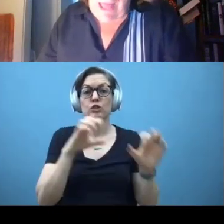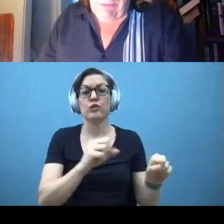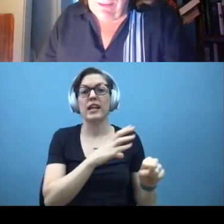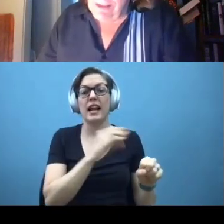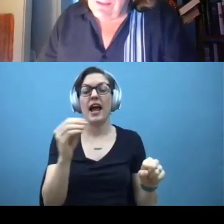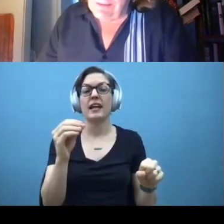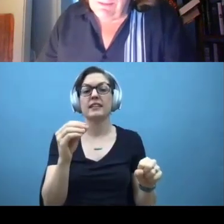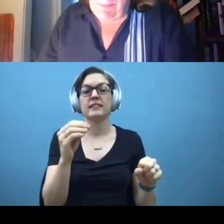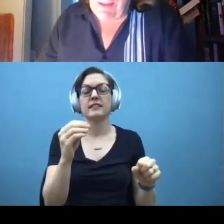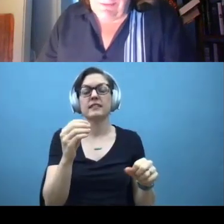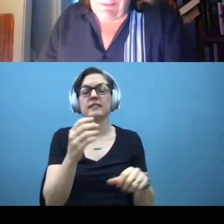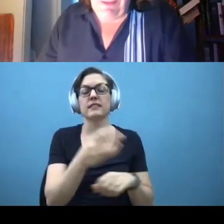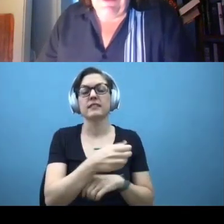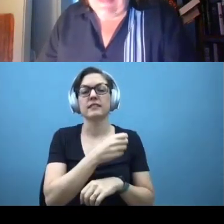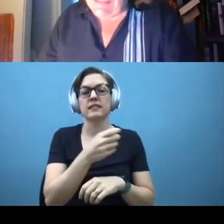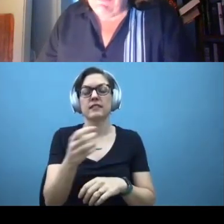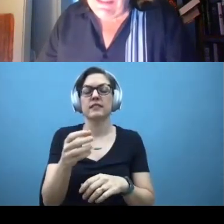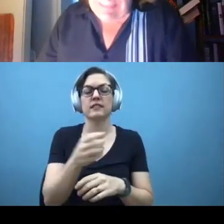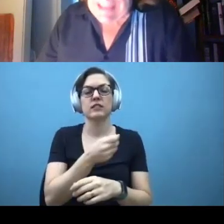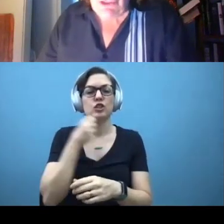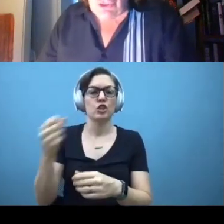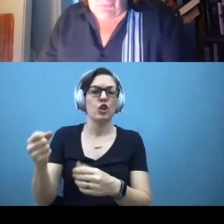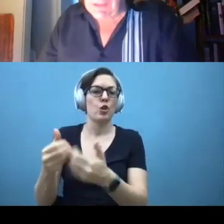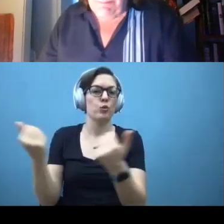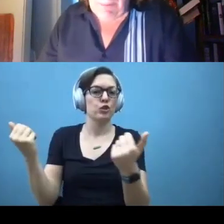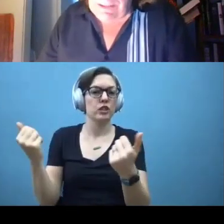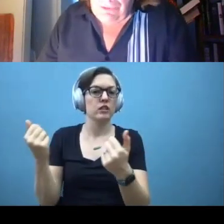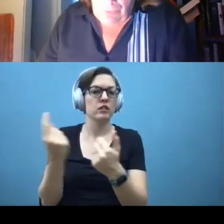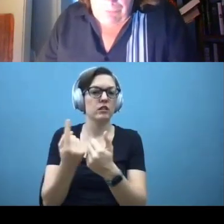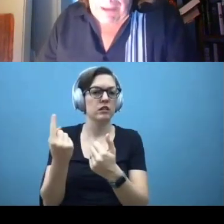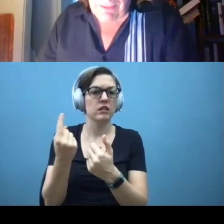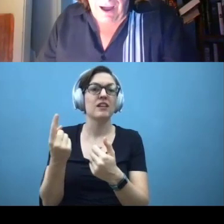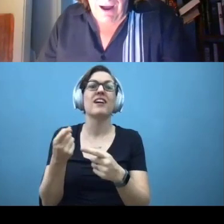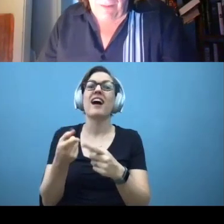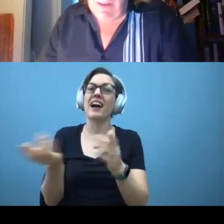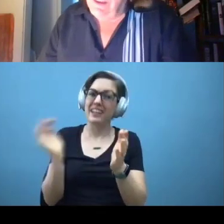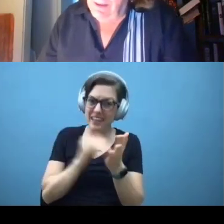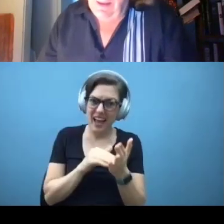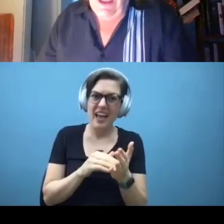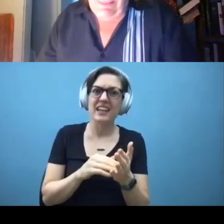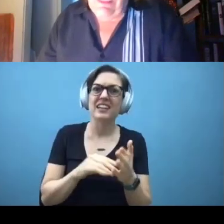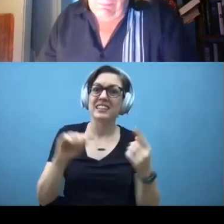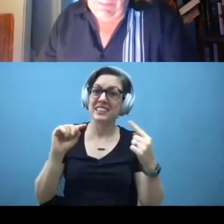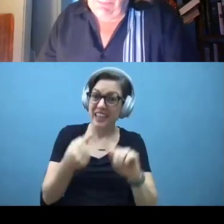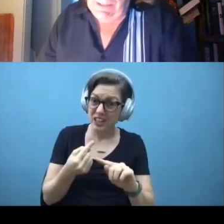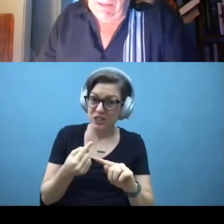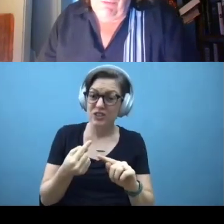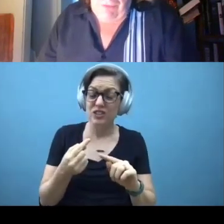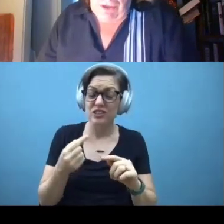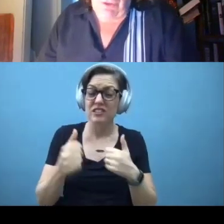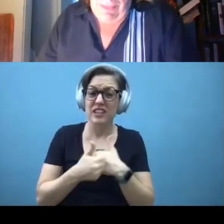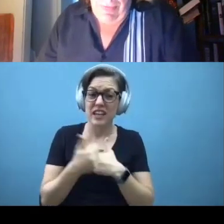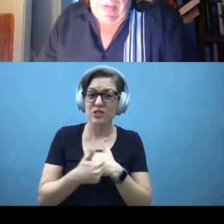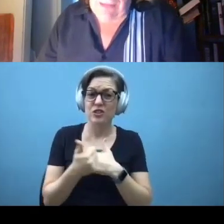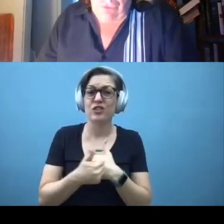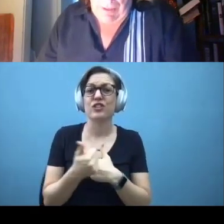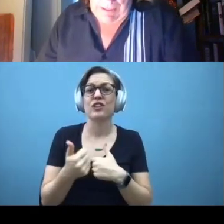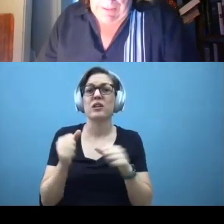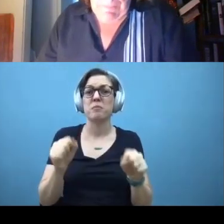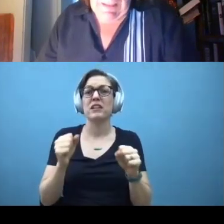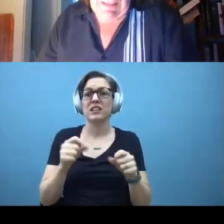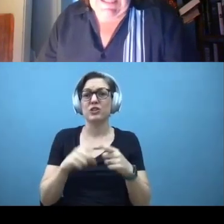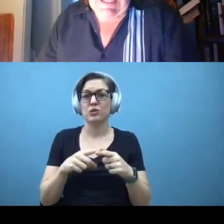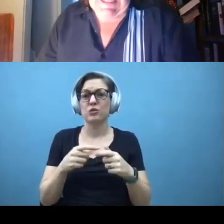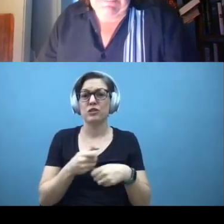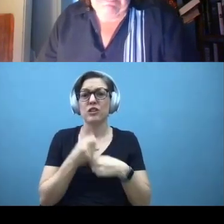the slide, right? That takes us back to the imminent danger, the ability to affect the harm. I think people need a refresher in that